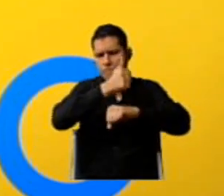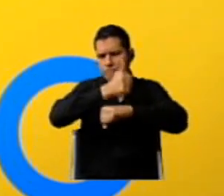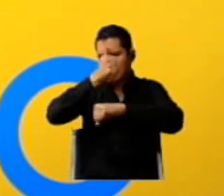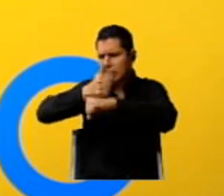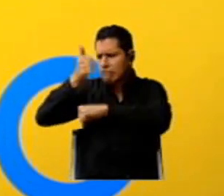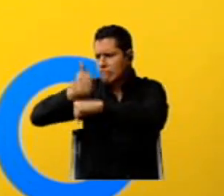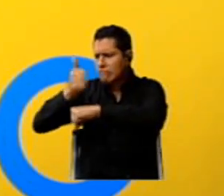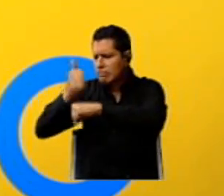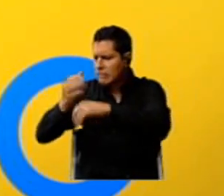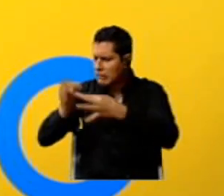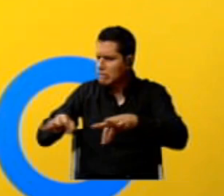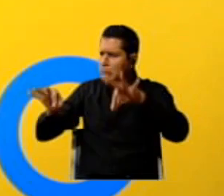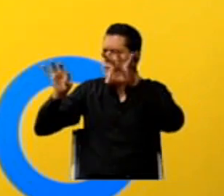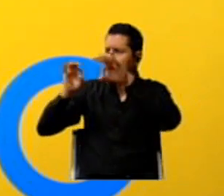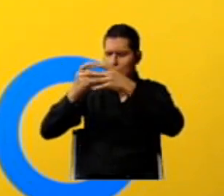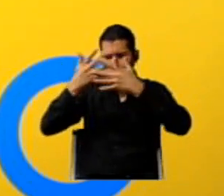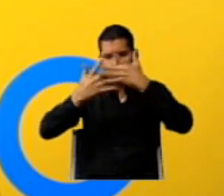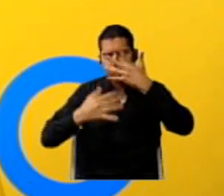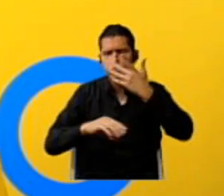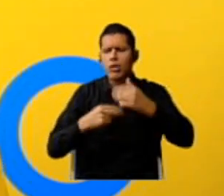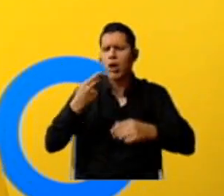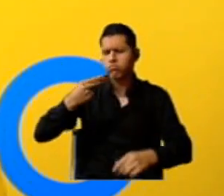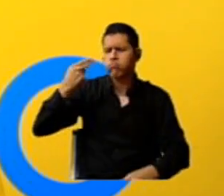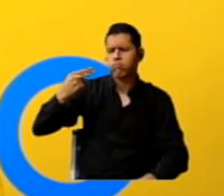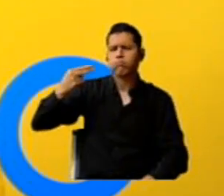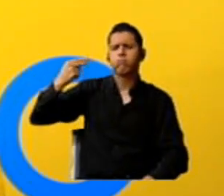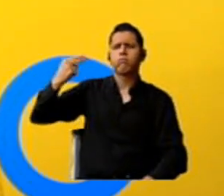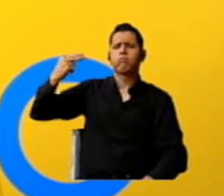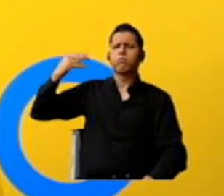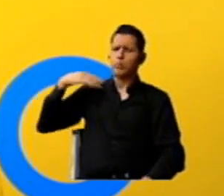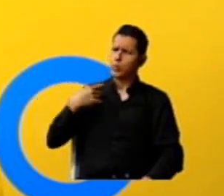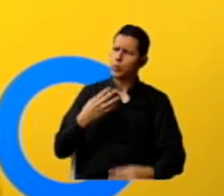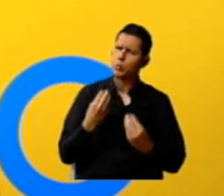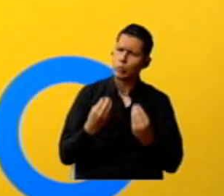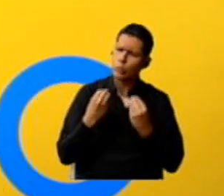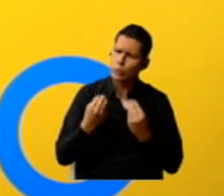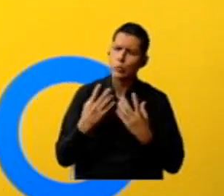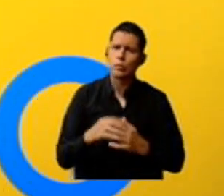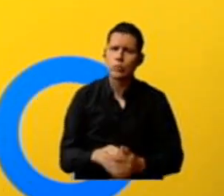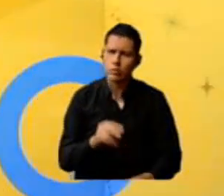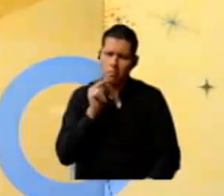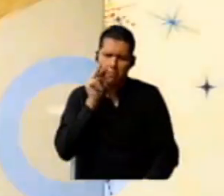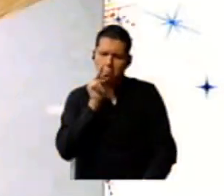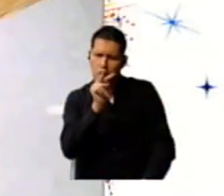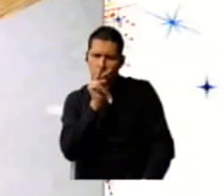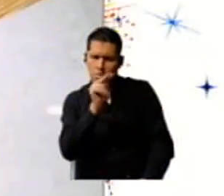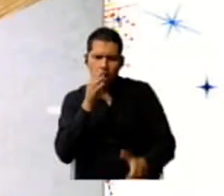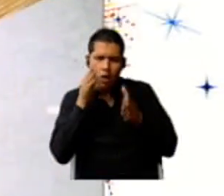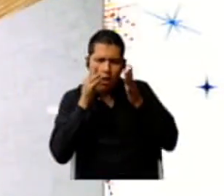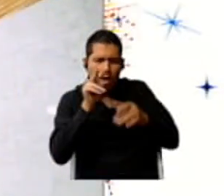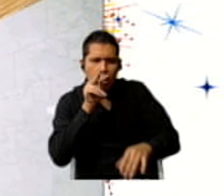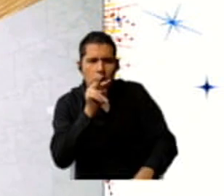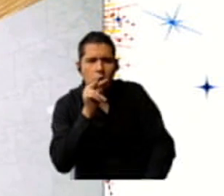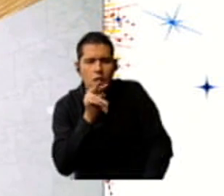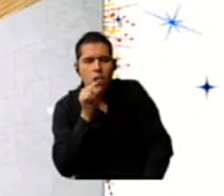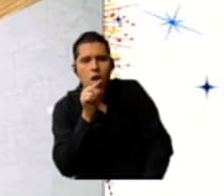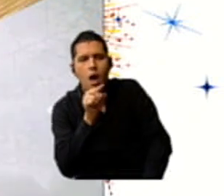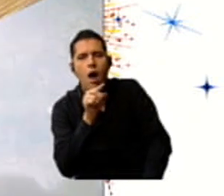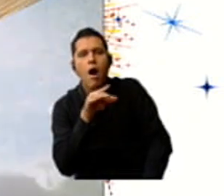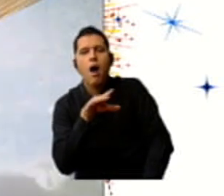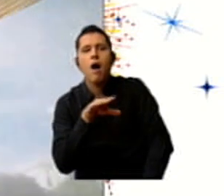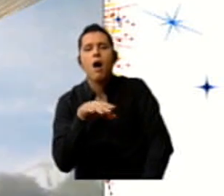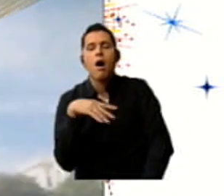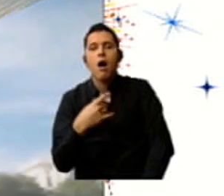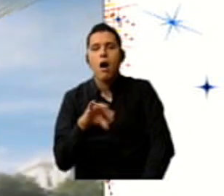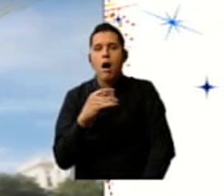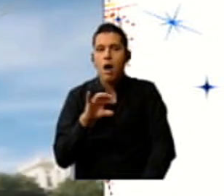monuments? Oh, historical monuments. Okay, let's take a look. Pay attention to this.